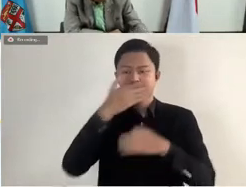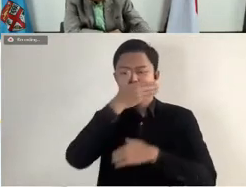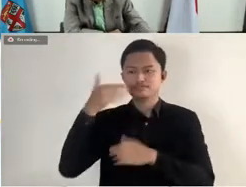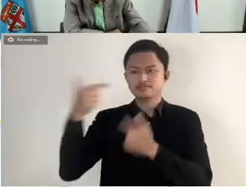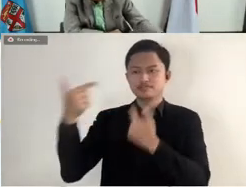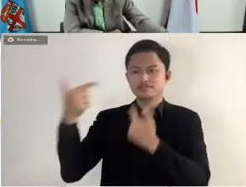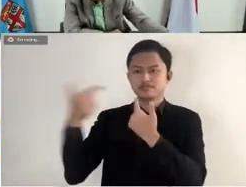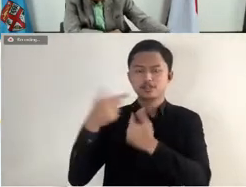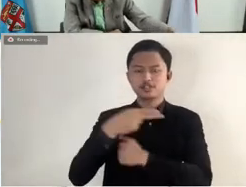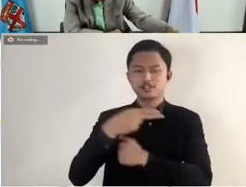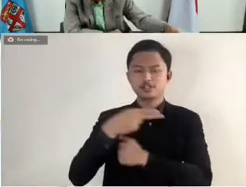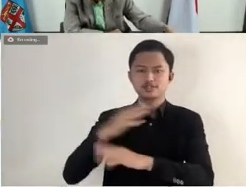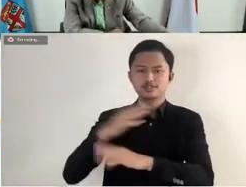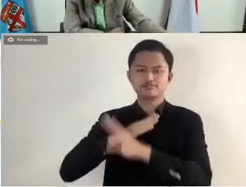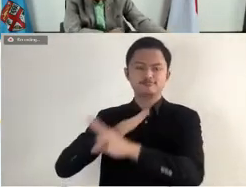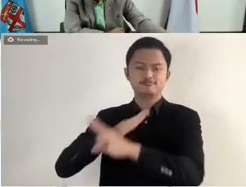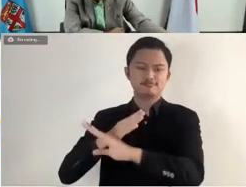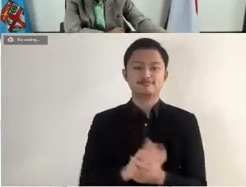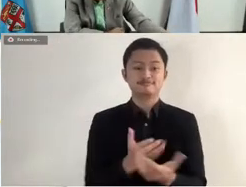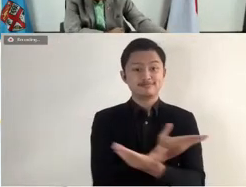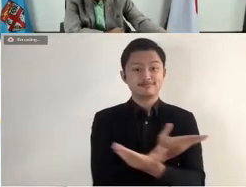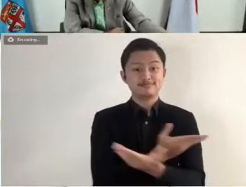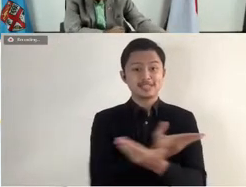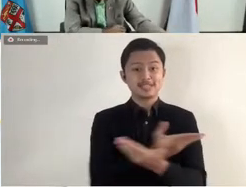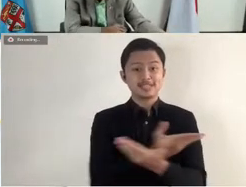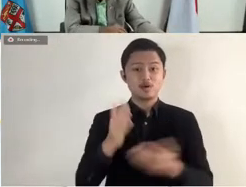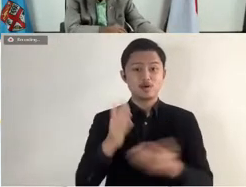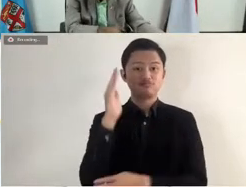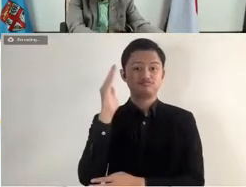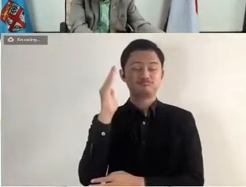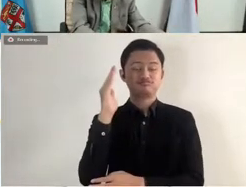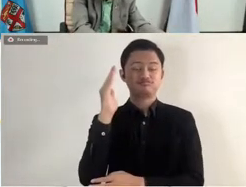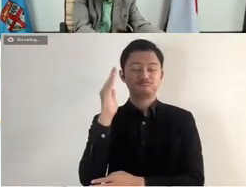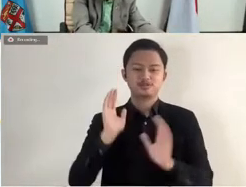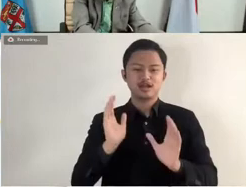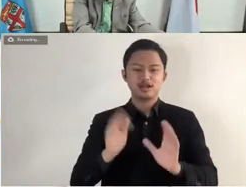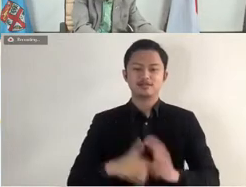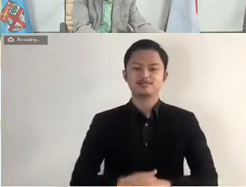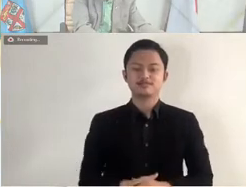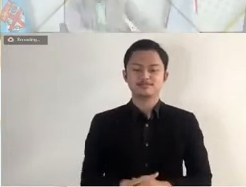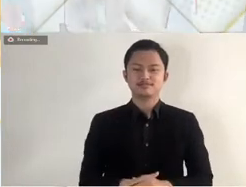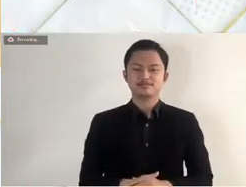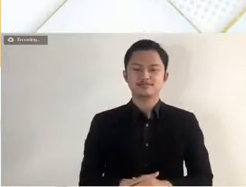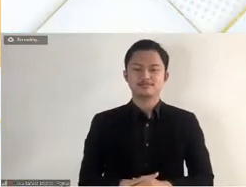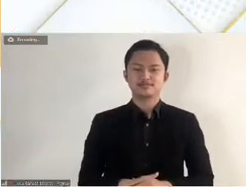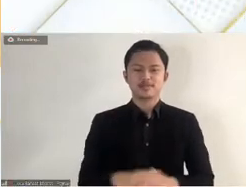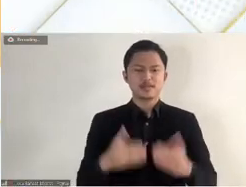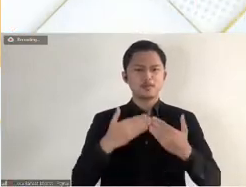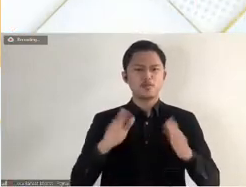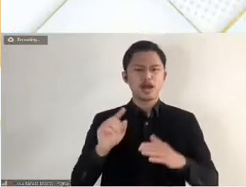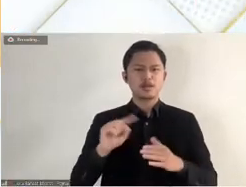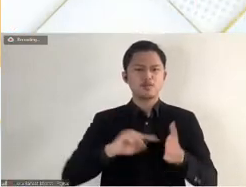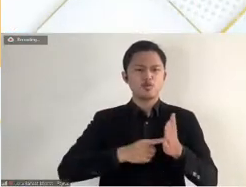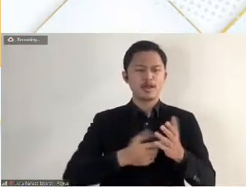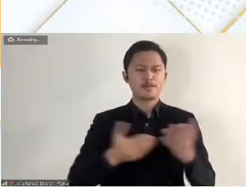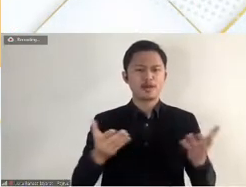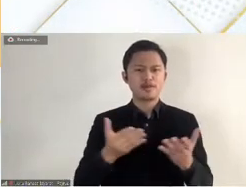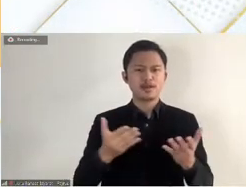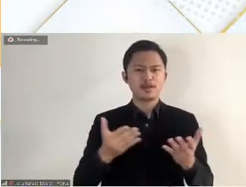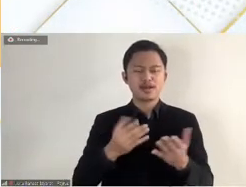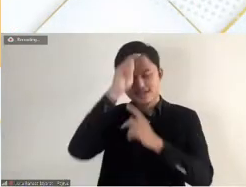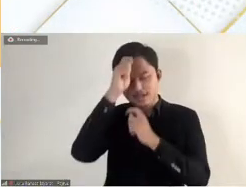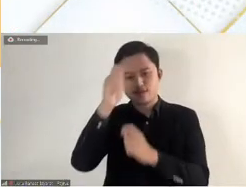So we'll be hearing from all our speakers this morning. Now, to open, we will hear remarks from His Excellency